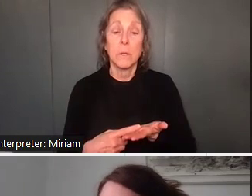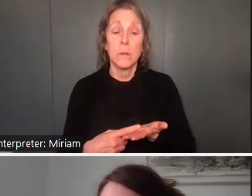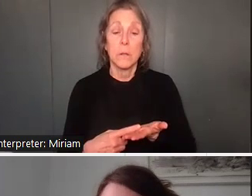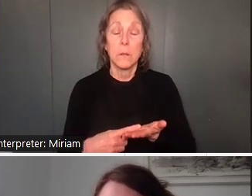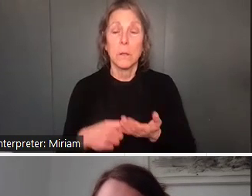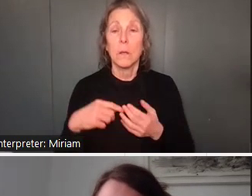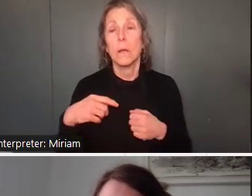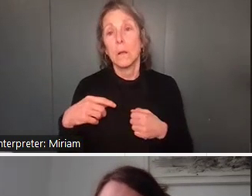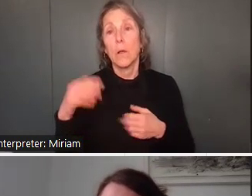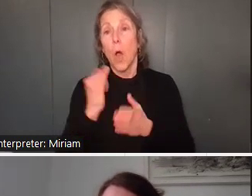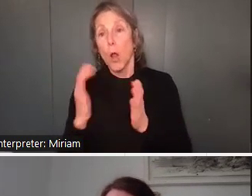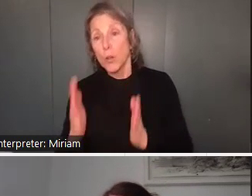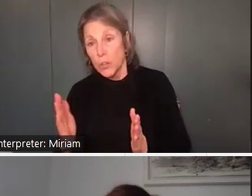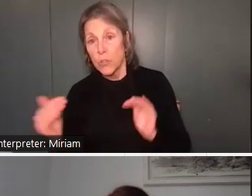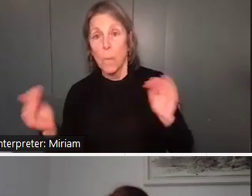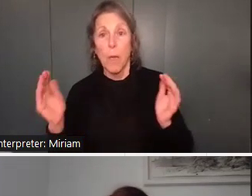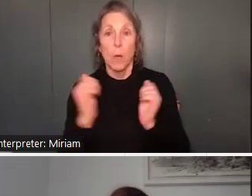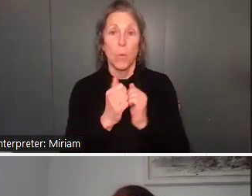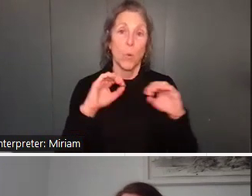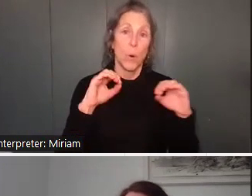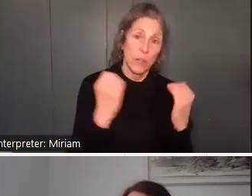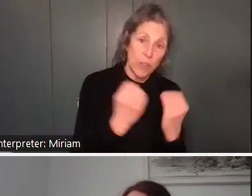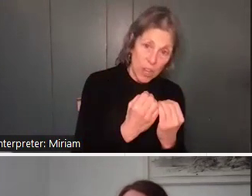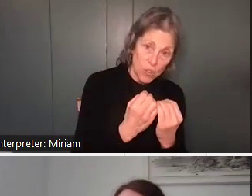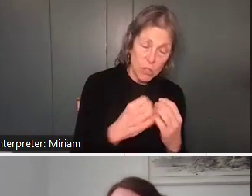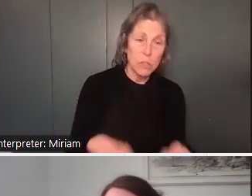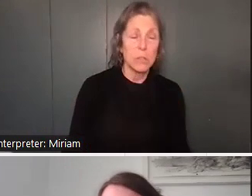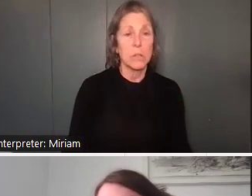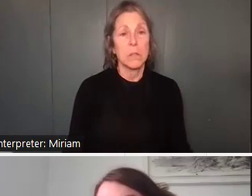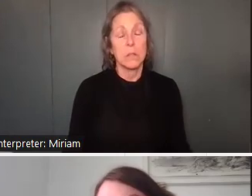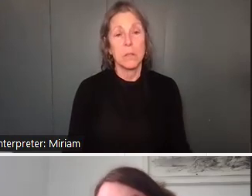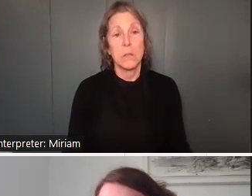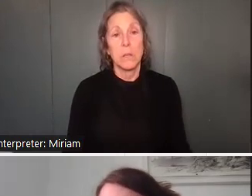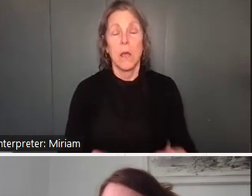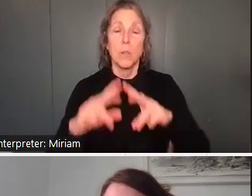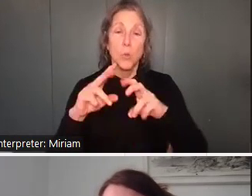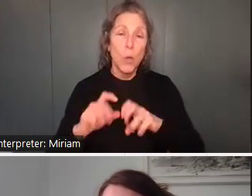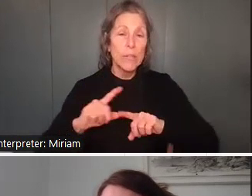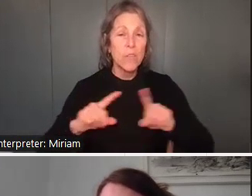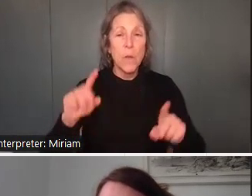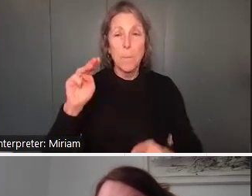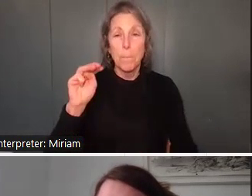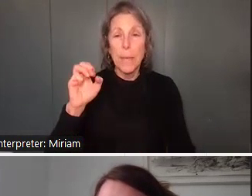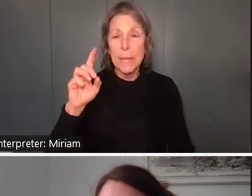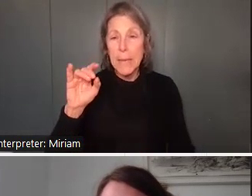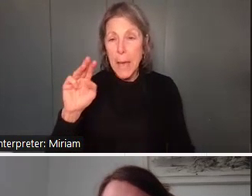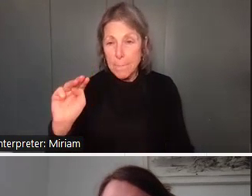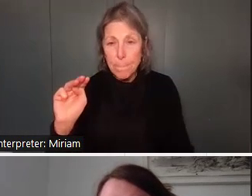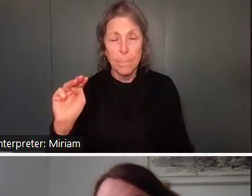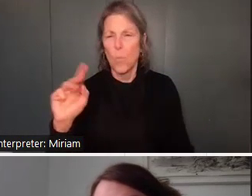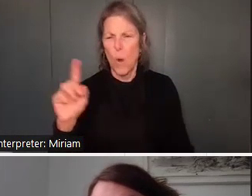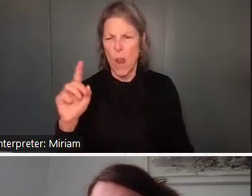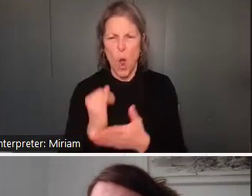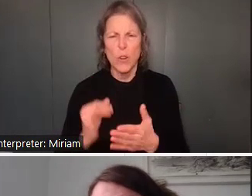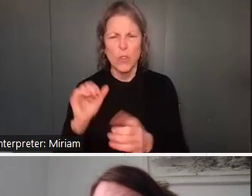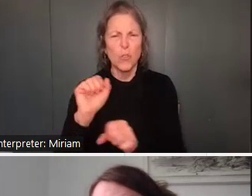artist versus organization, share, or look at different mediums that artists are working in,